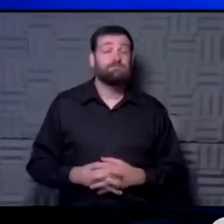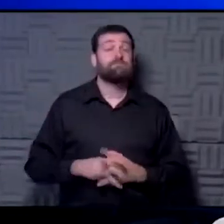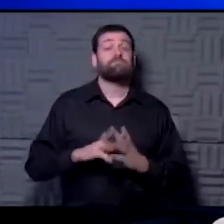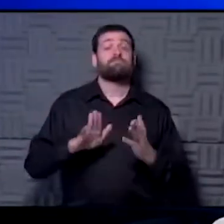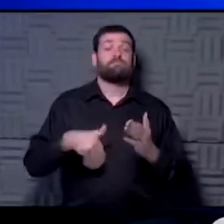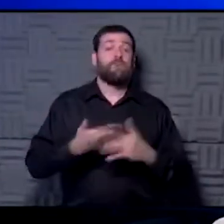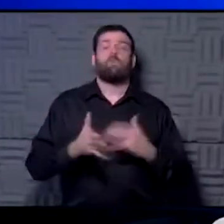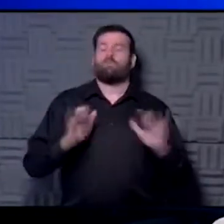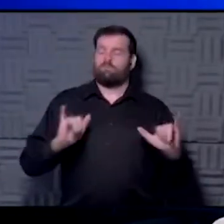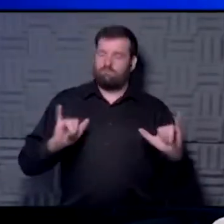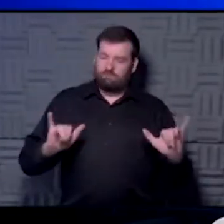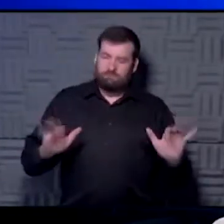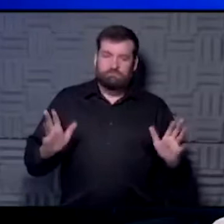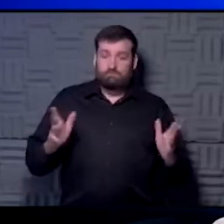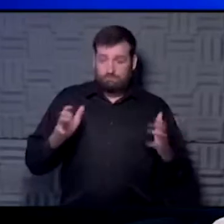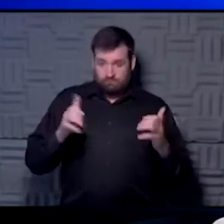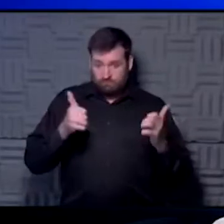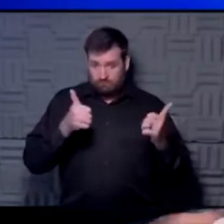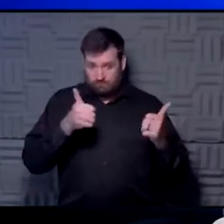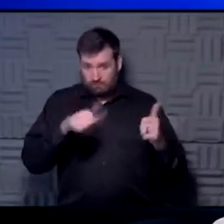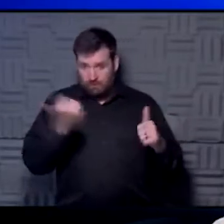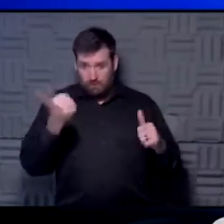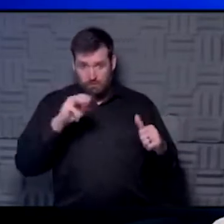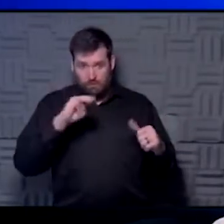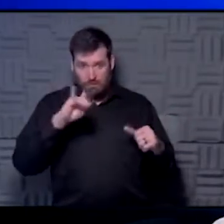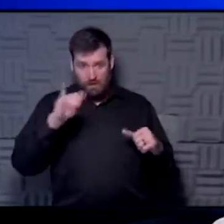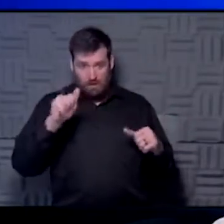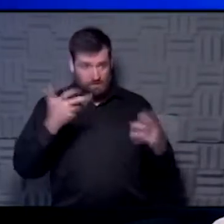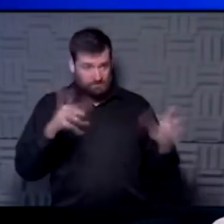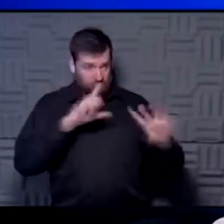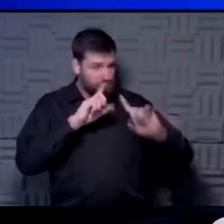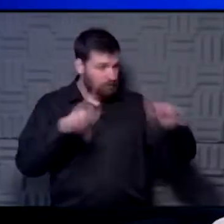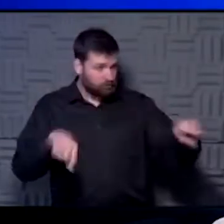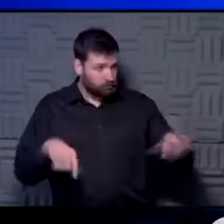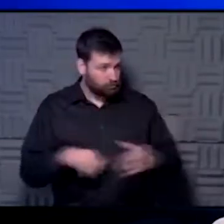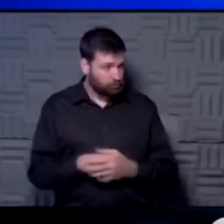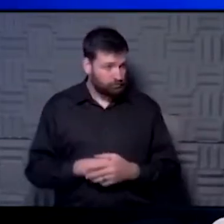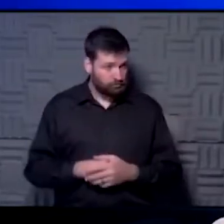Next, no, we got to get to any other media questions. And did we answer yours?